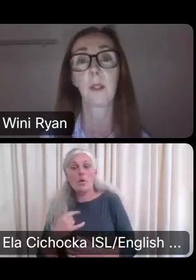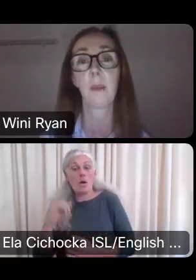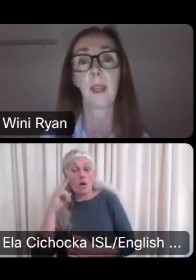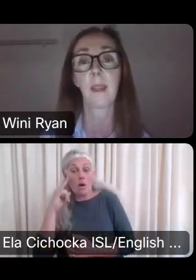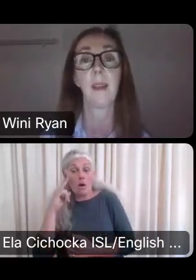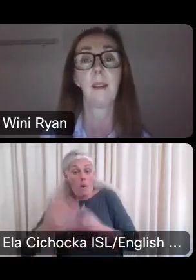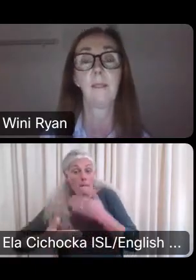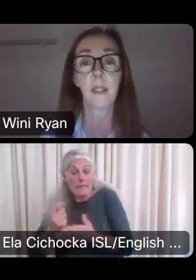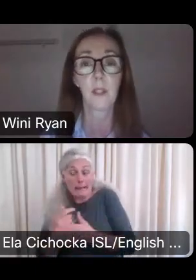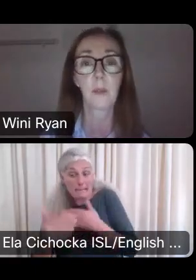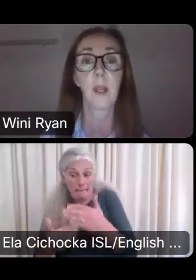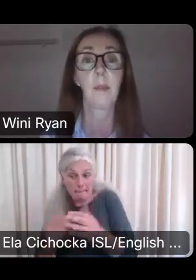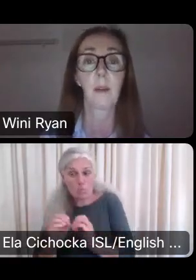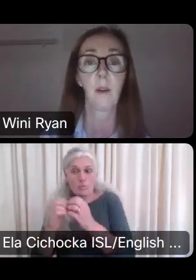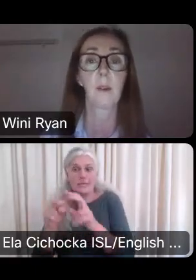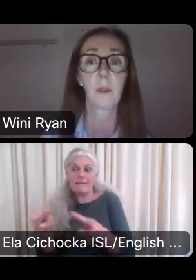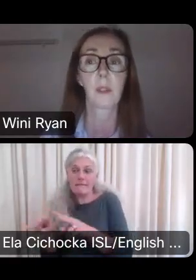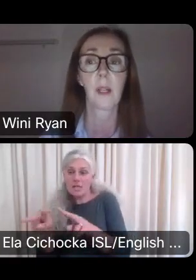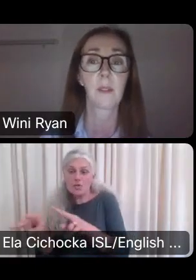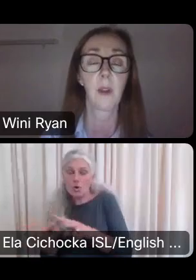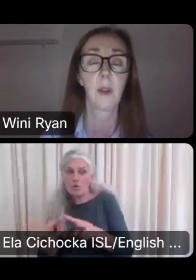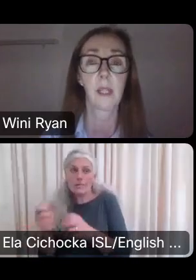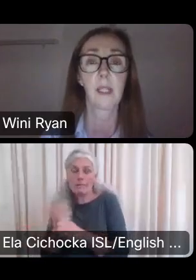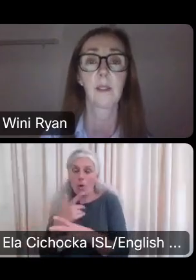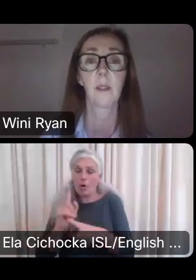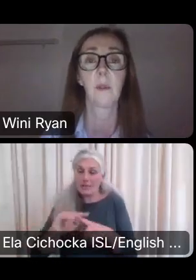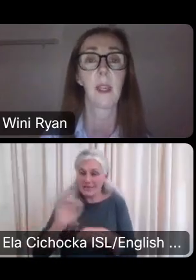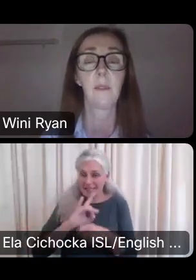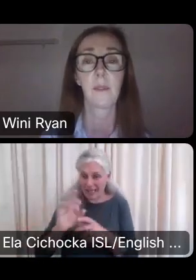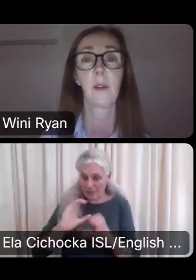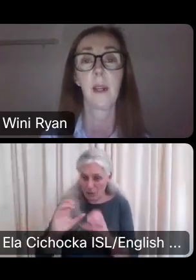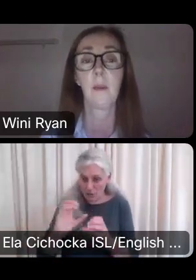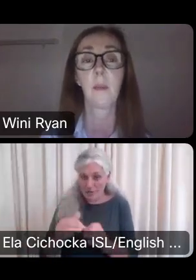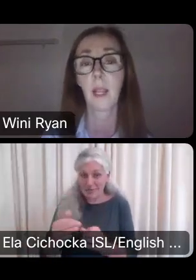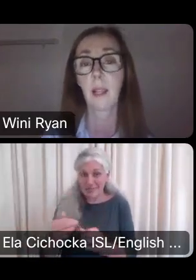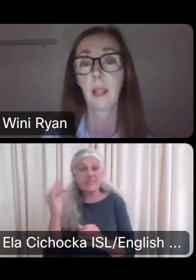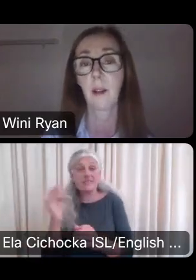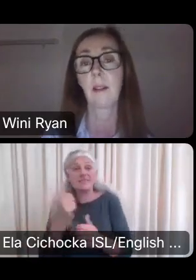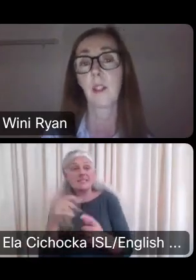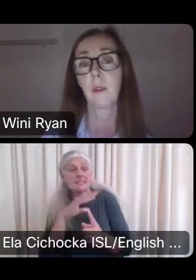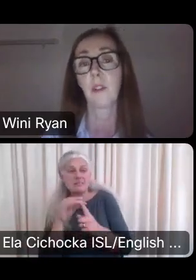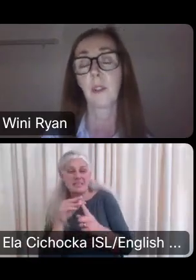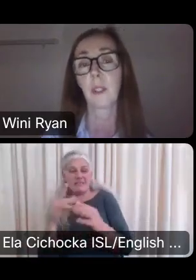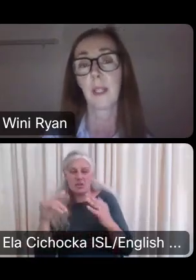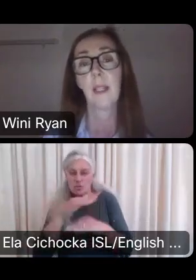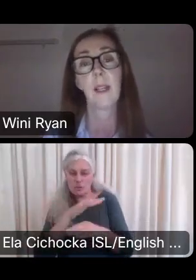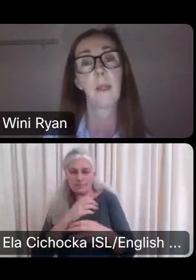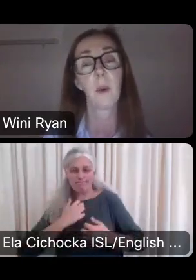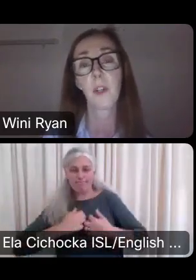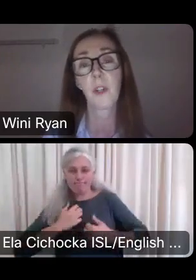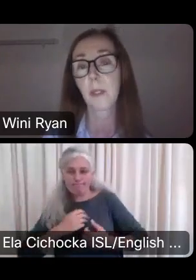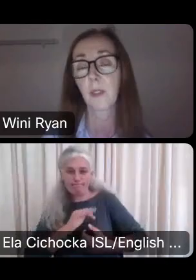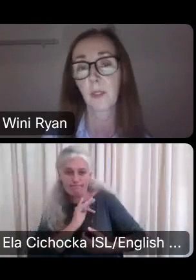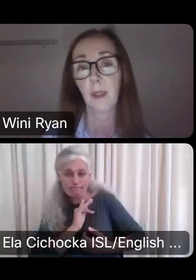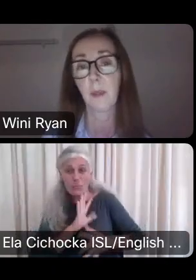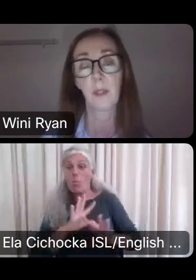time to make videos about all of those kinds of conversations. So if there are particular scenarios you're interested in, the